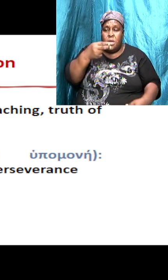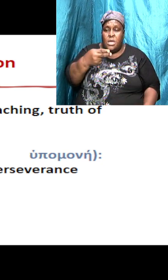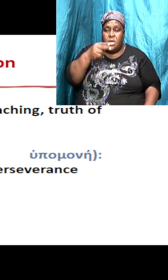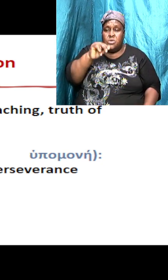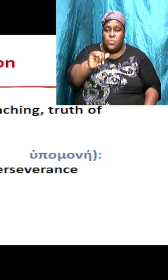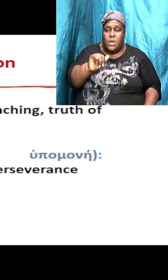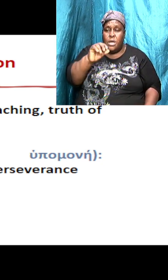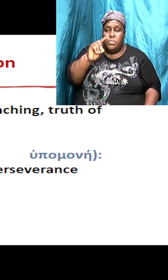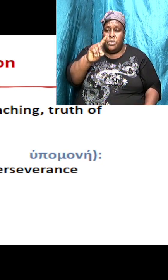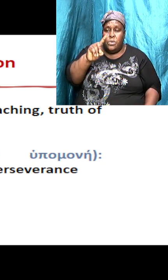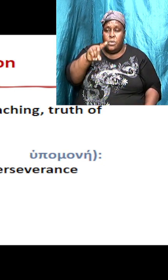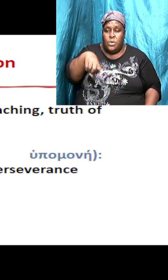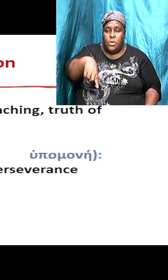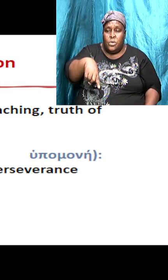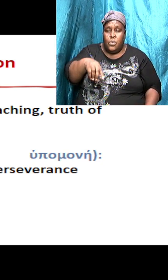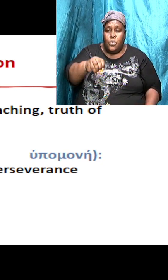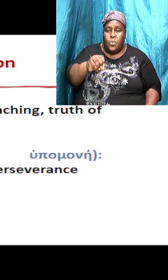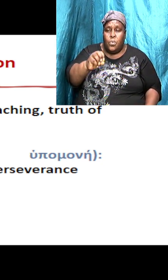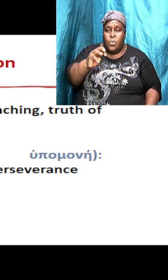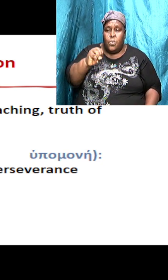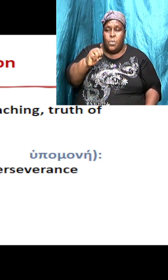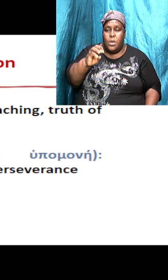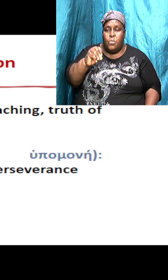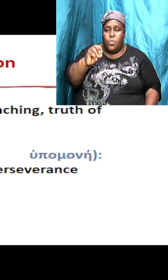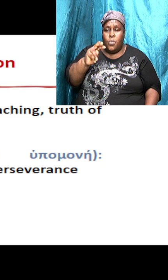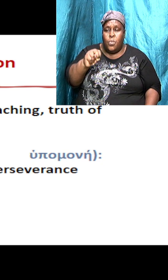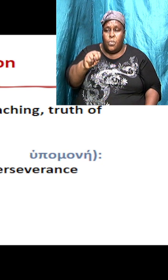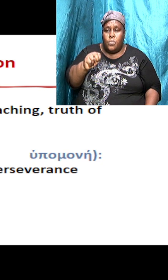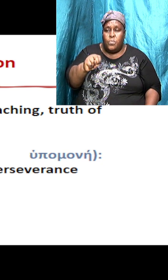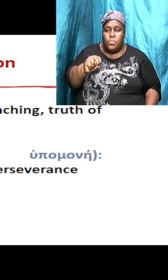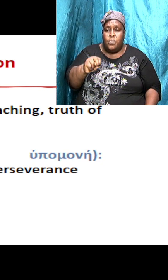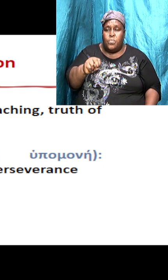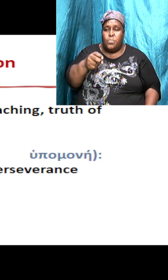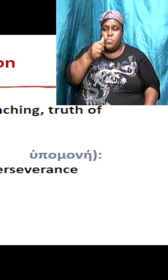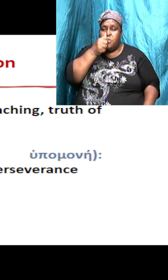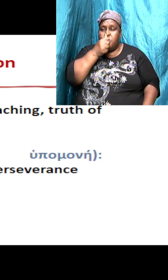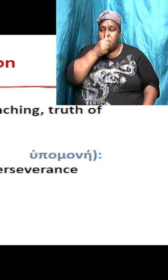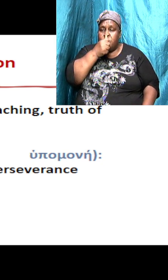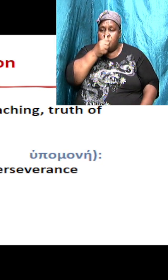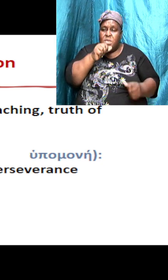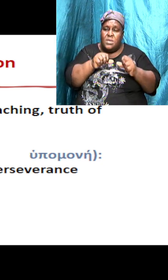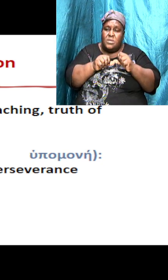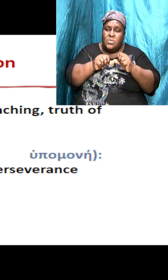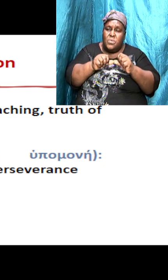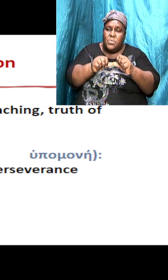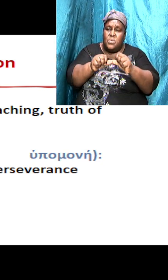hypomone. It was talking about patiently enduring,